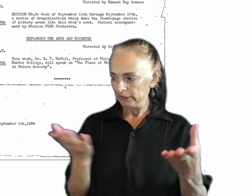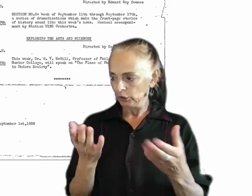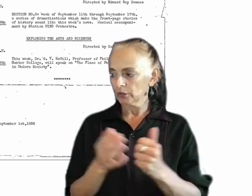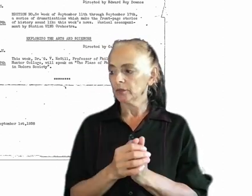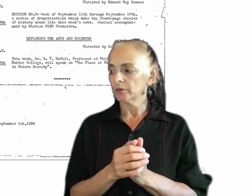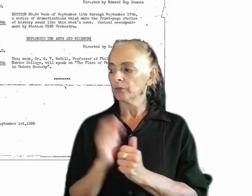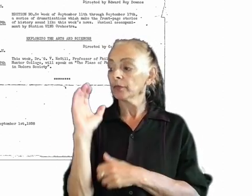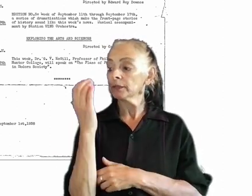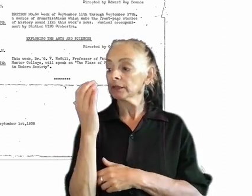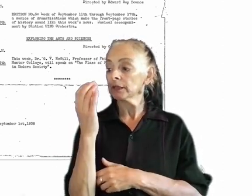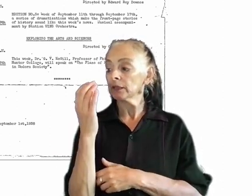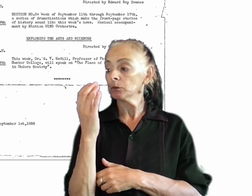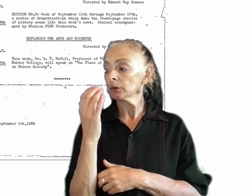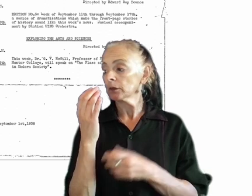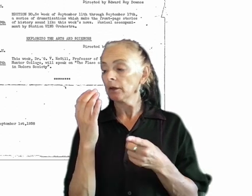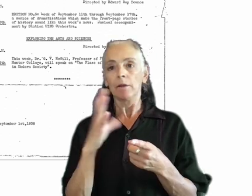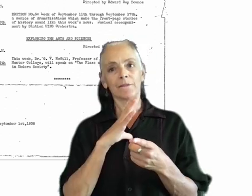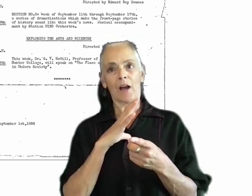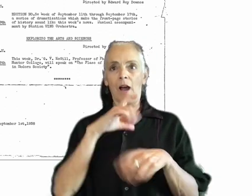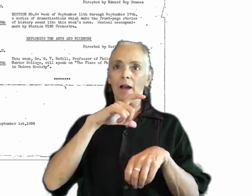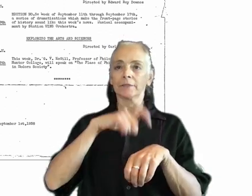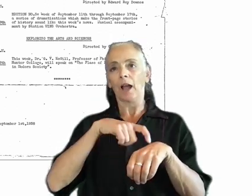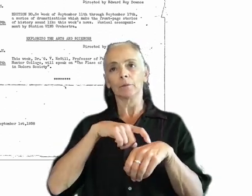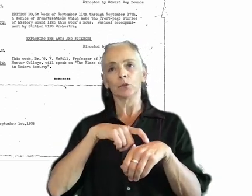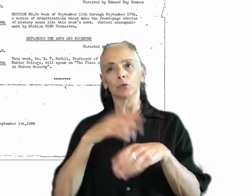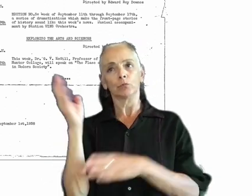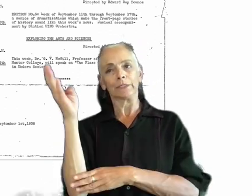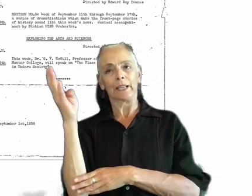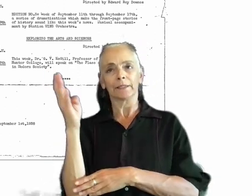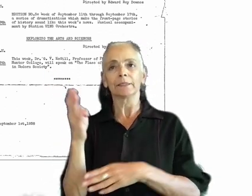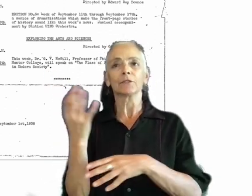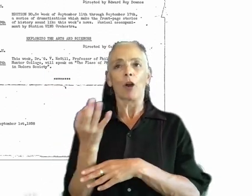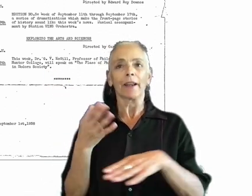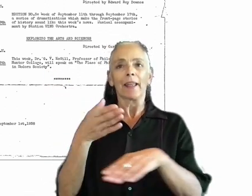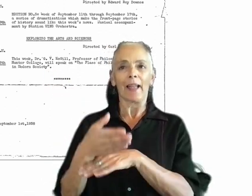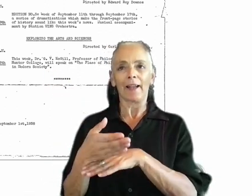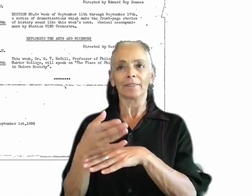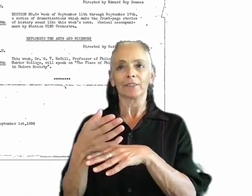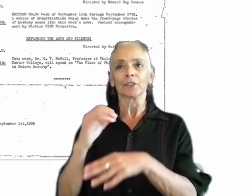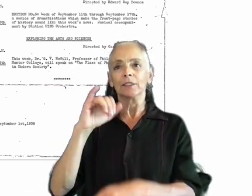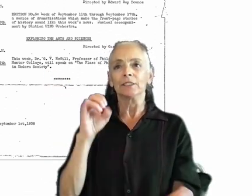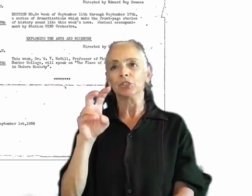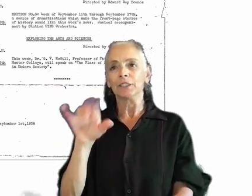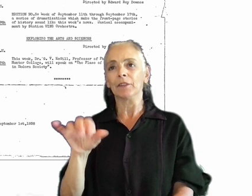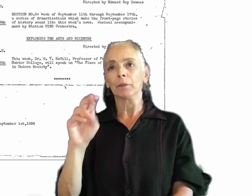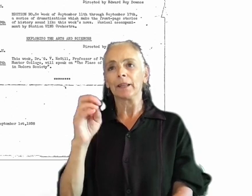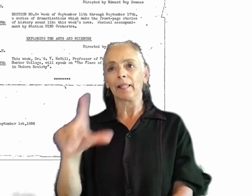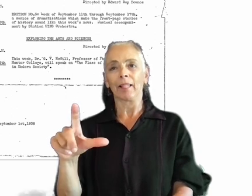like i think a fine time percent to present might be on friday after dr g v mcgill presents on the plate uh the place of